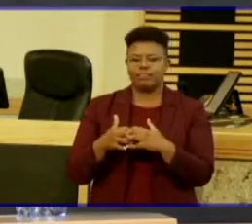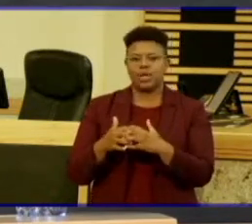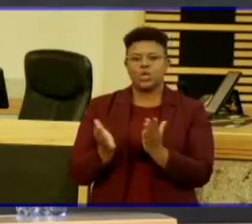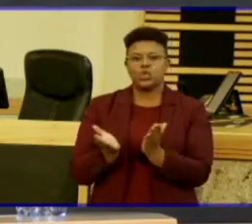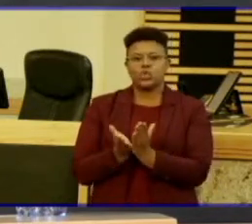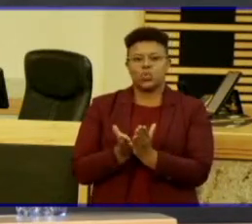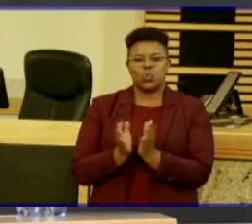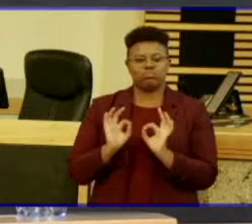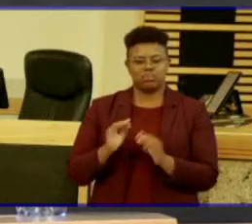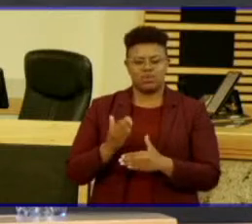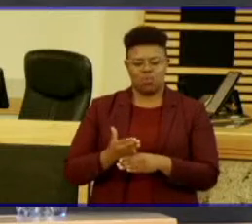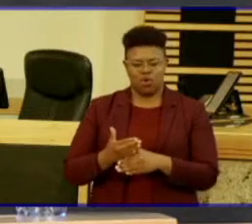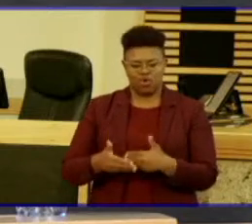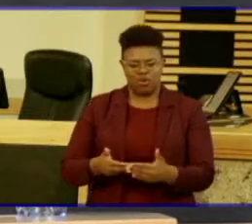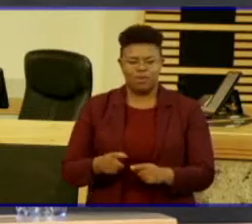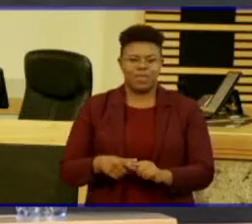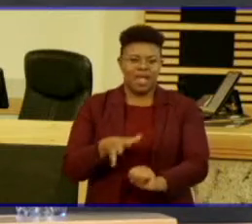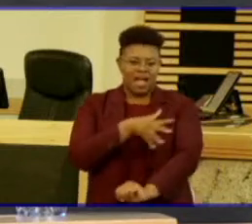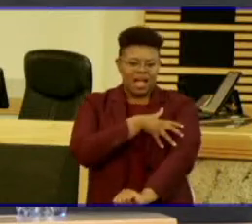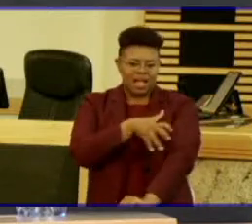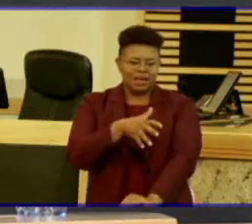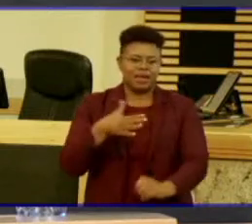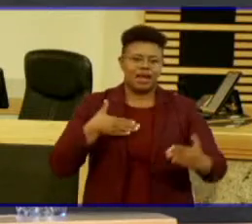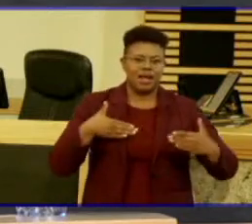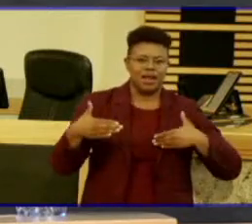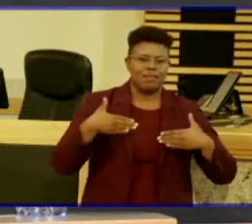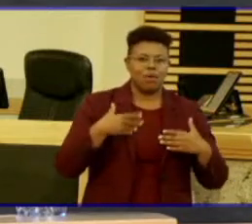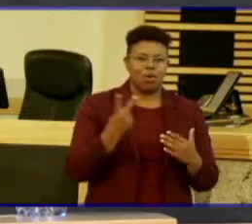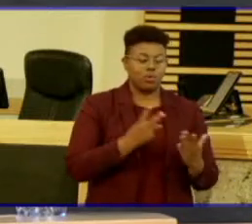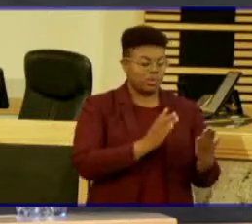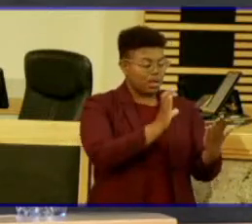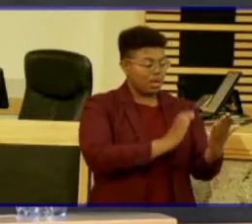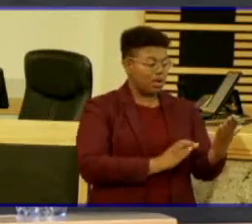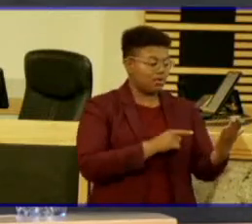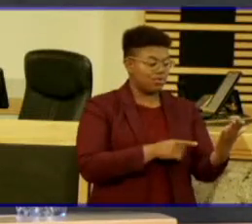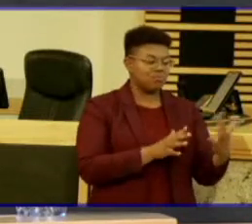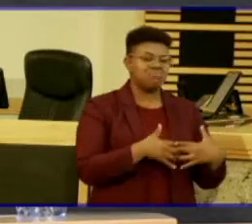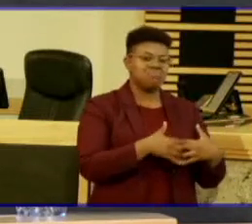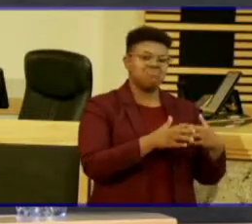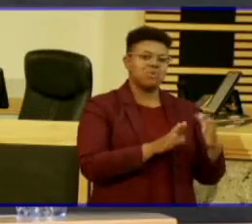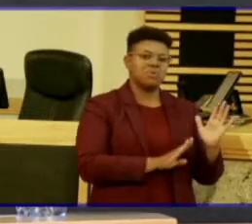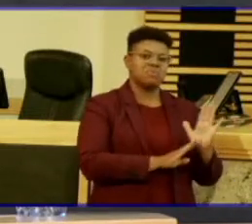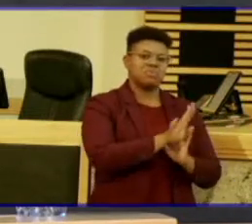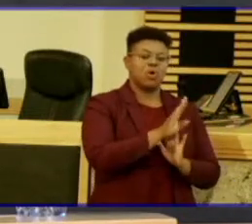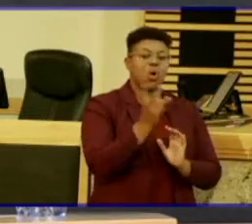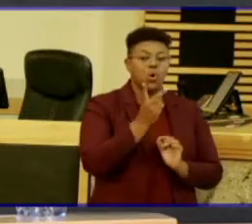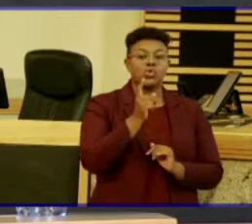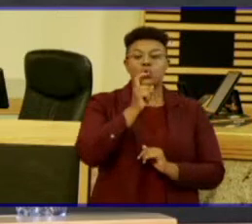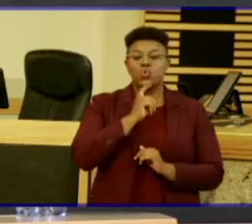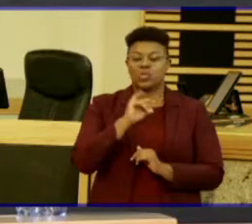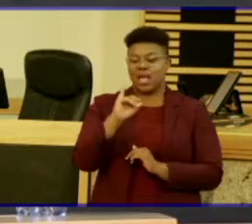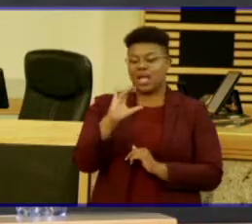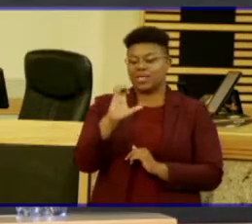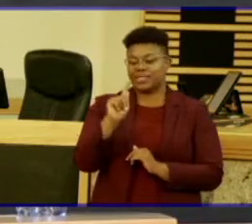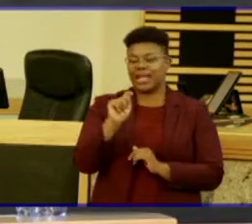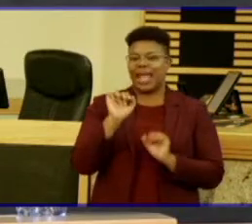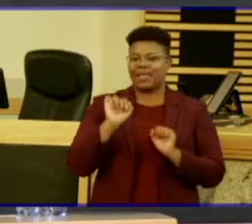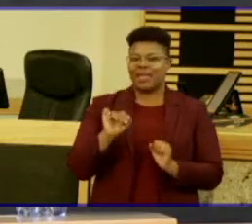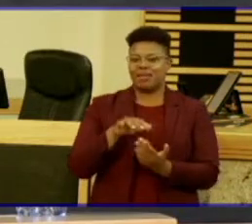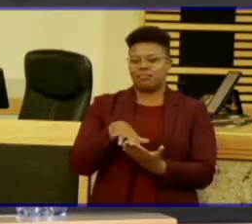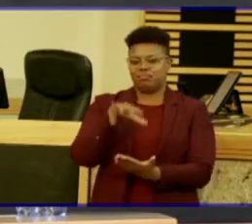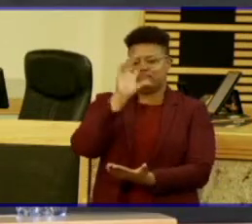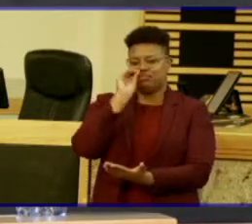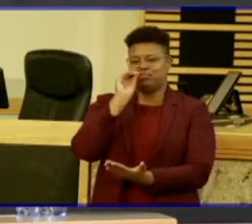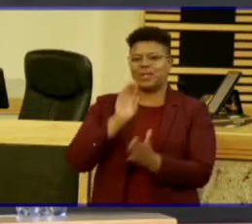strengthening administration, and management of curriculum delivery and the use of ICT to improve education